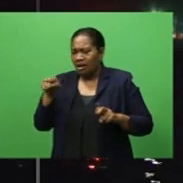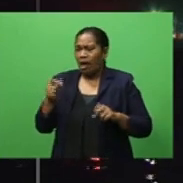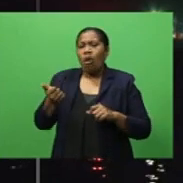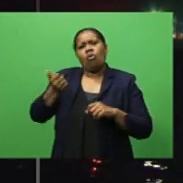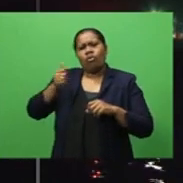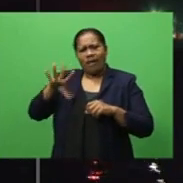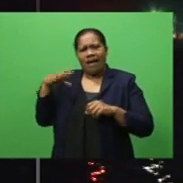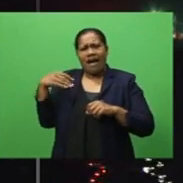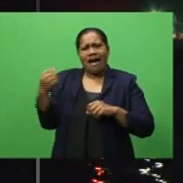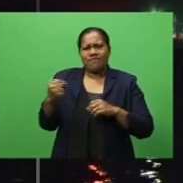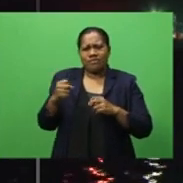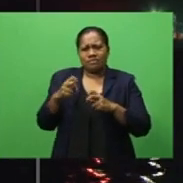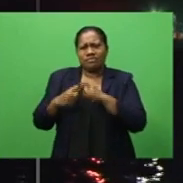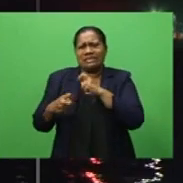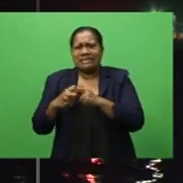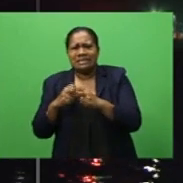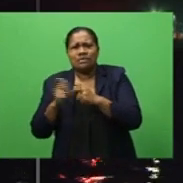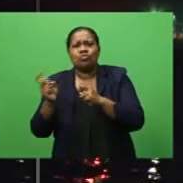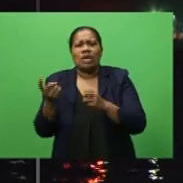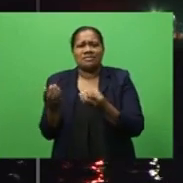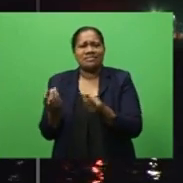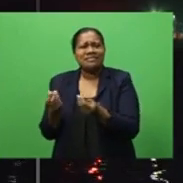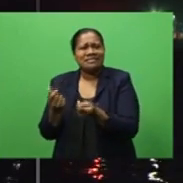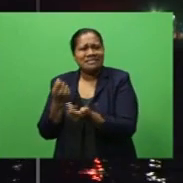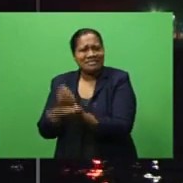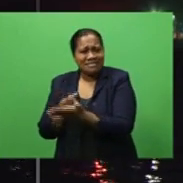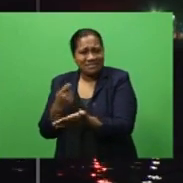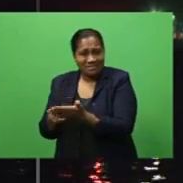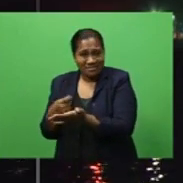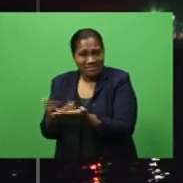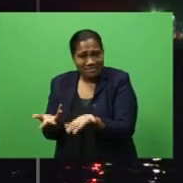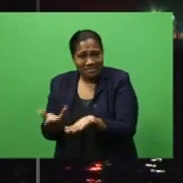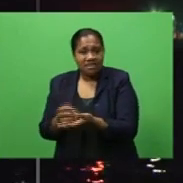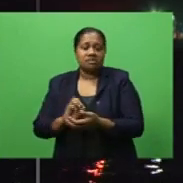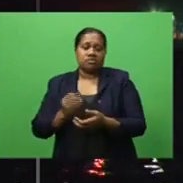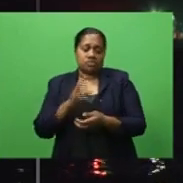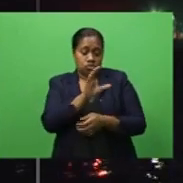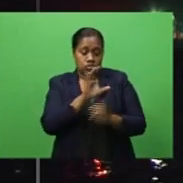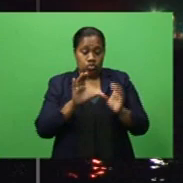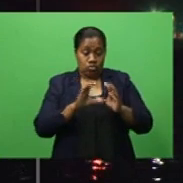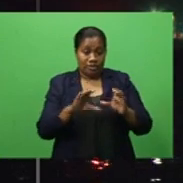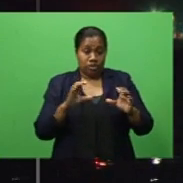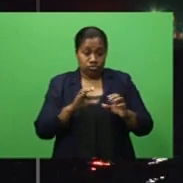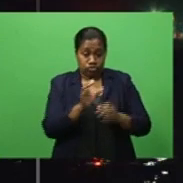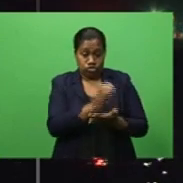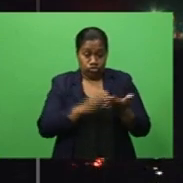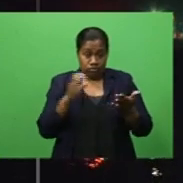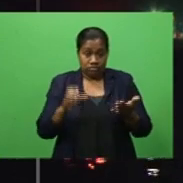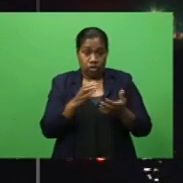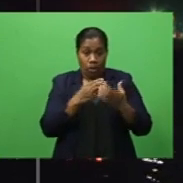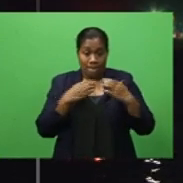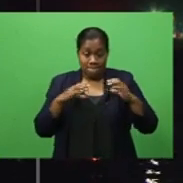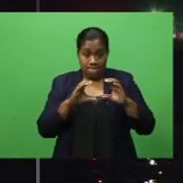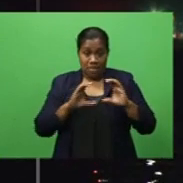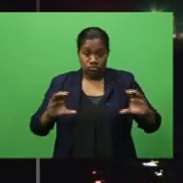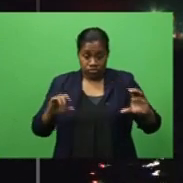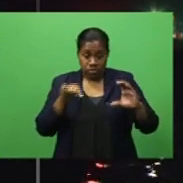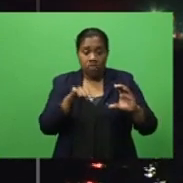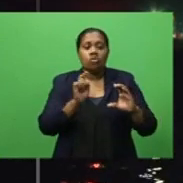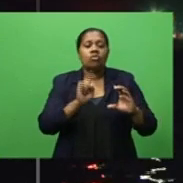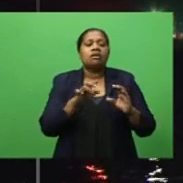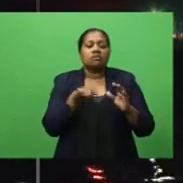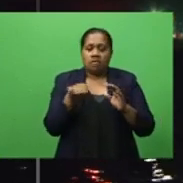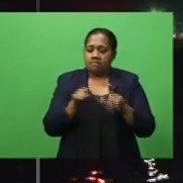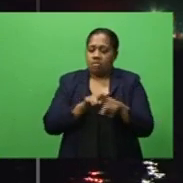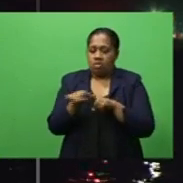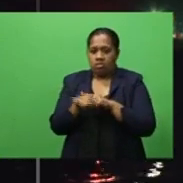despair due to COVID-19. The Fijian Competition and Consumer Commission says 99% of these traders are repeat offenders